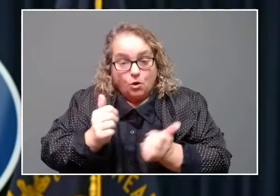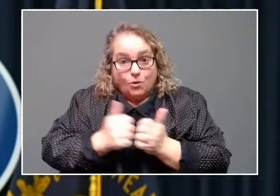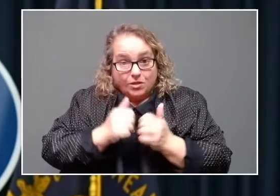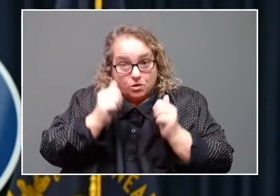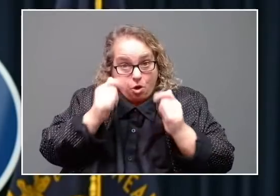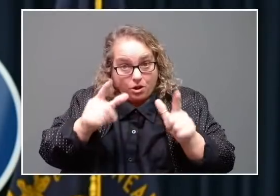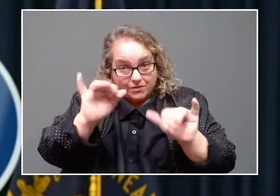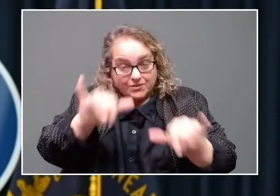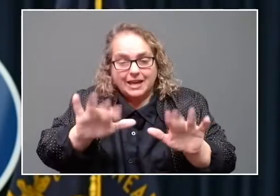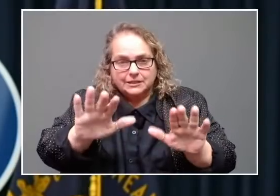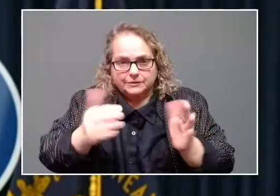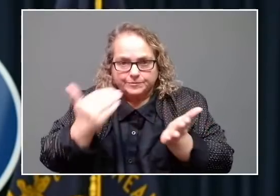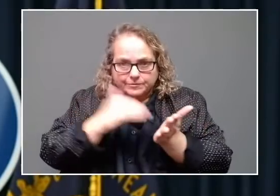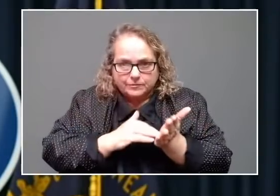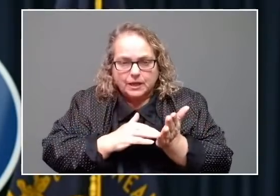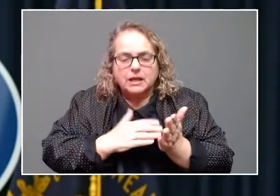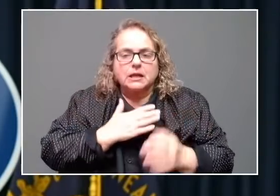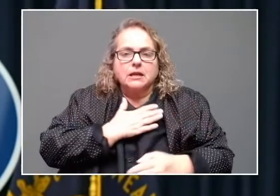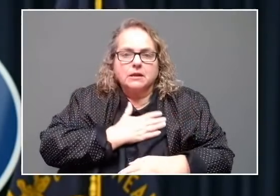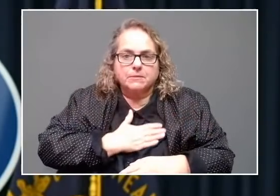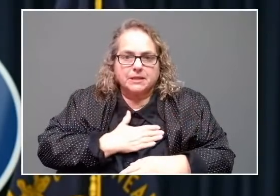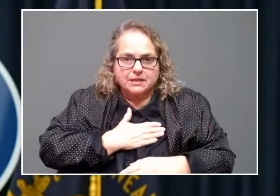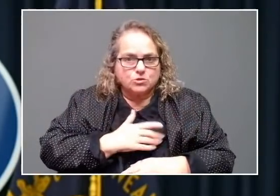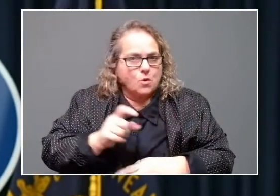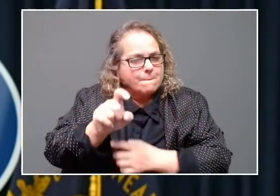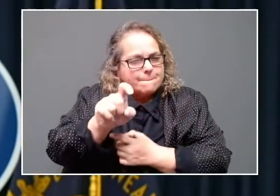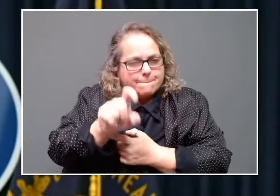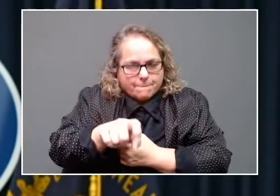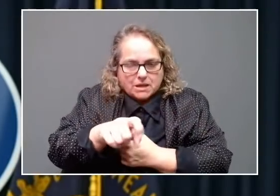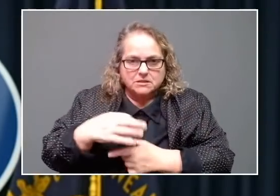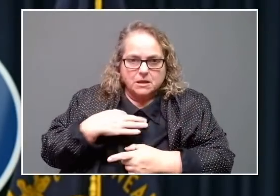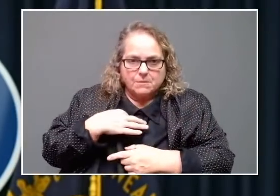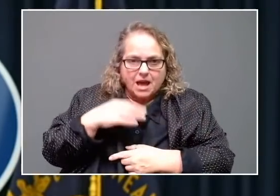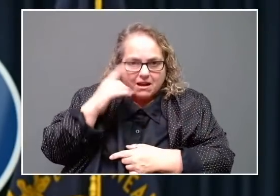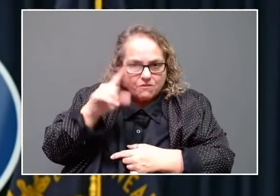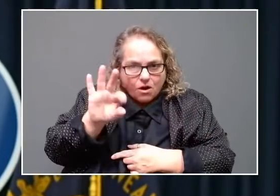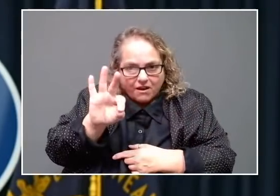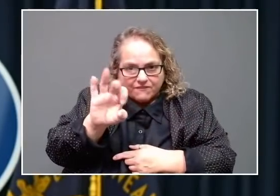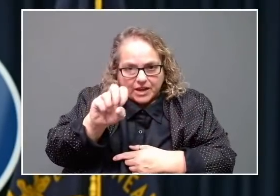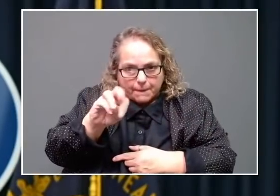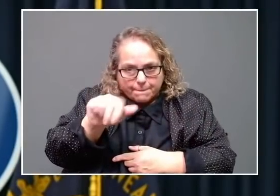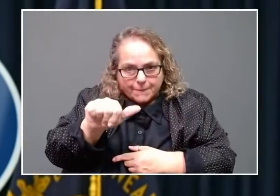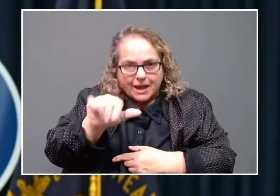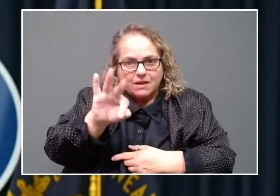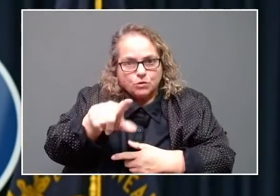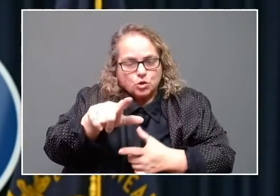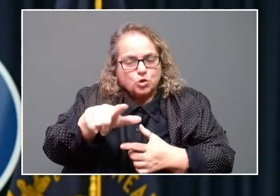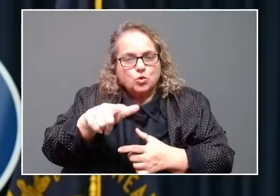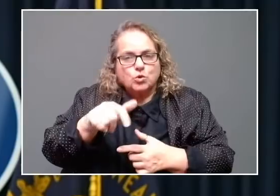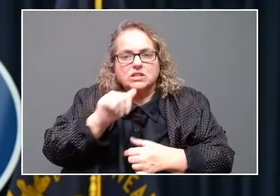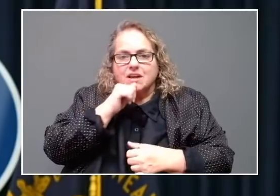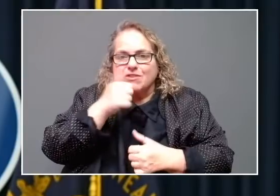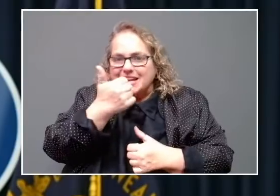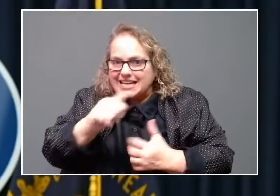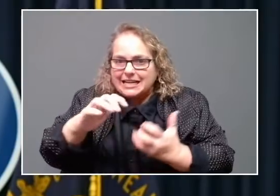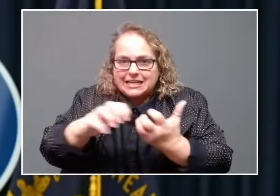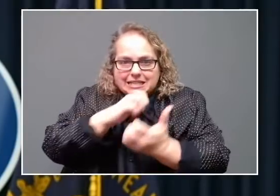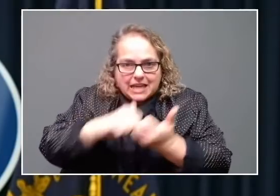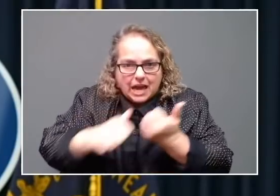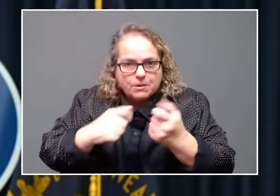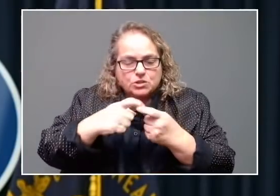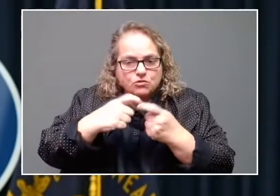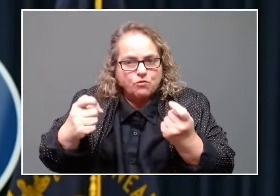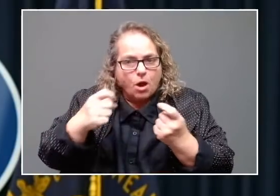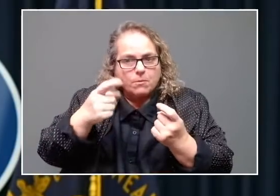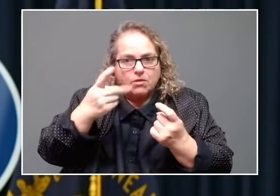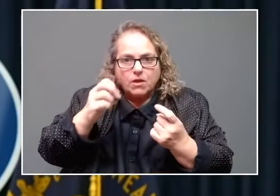FEMA if you suffered any damage from the storms. I'm now going to turn it over to our Lieutenant Governor, who's got